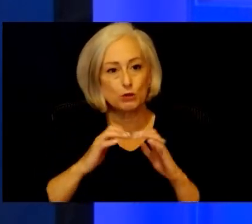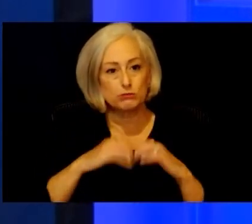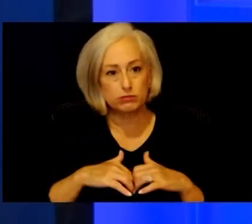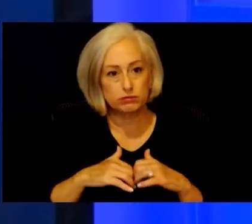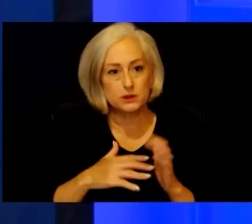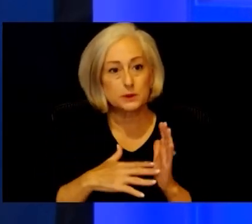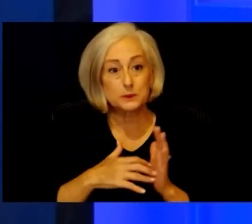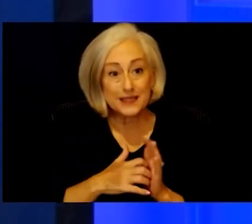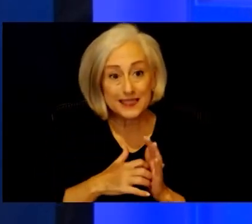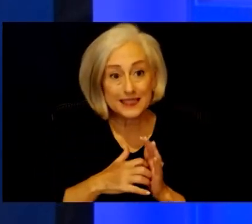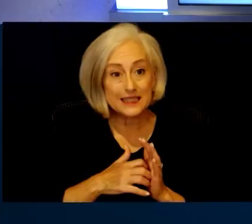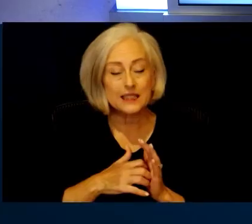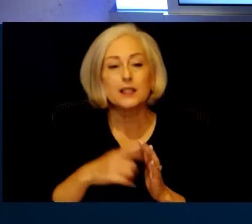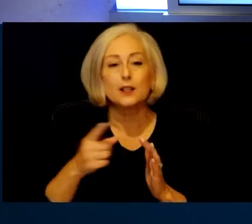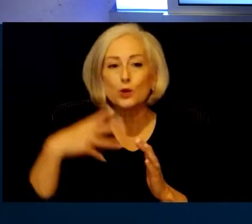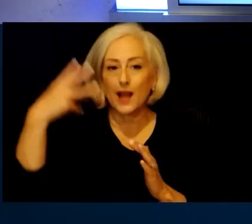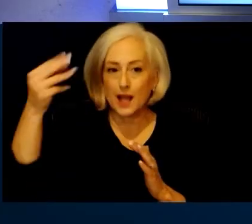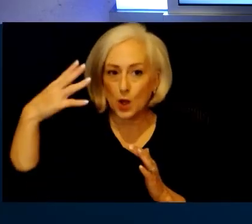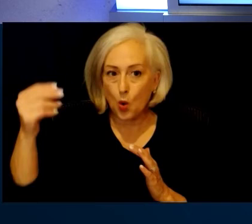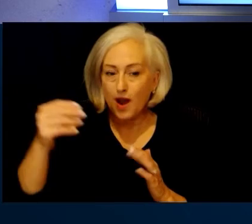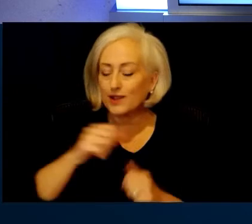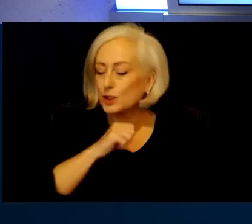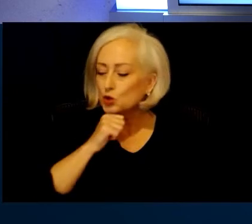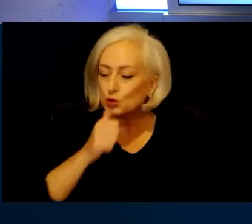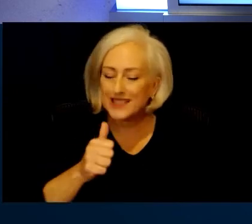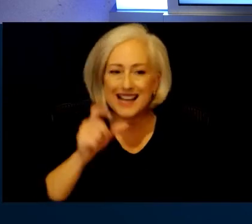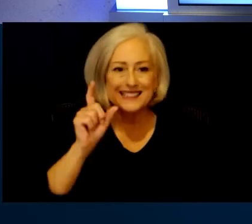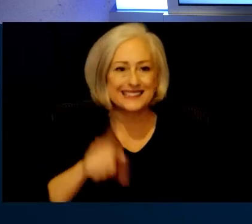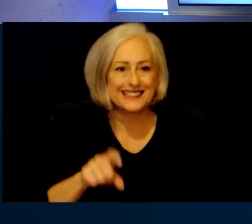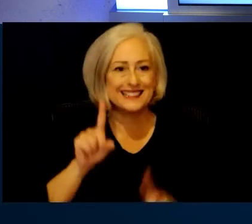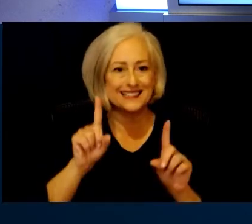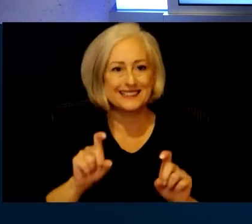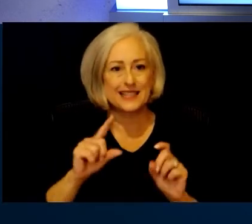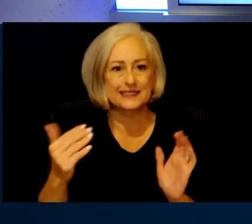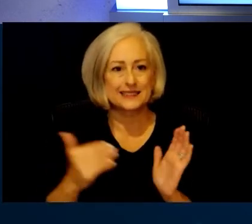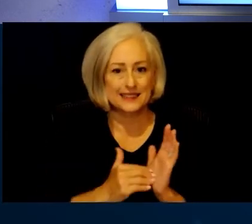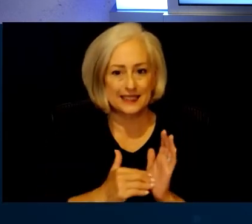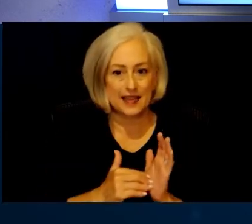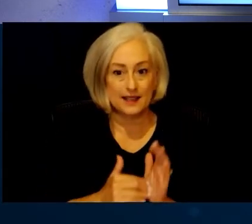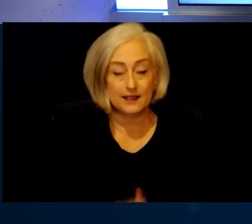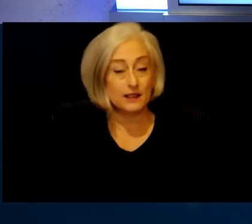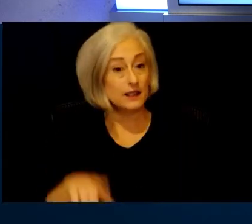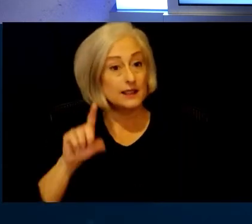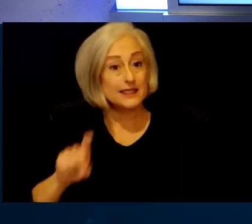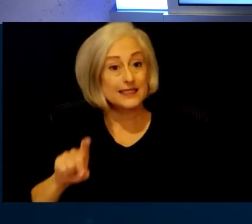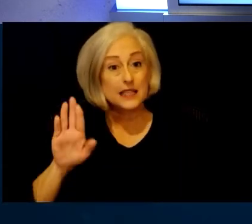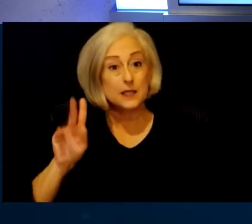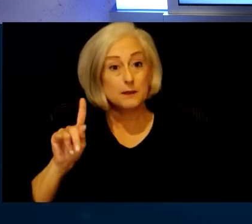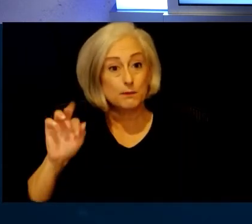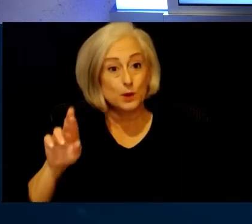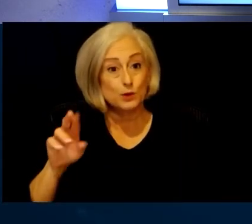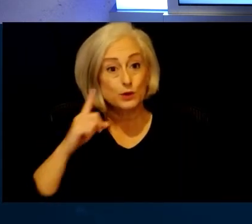again. Shirley wants to know, do you need a booster for Hep A or B?